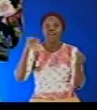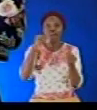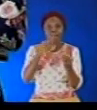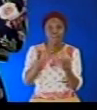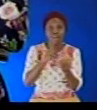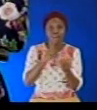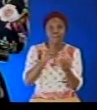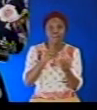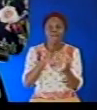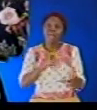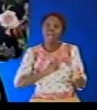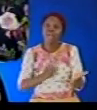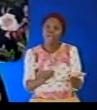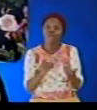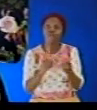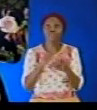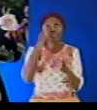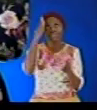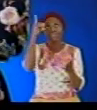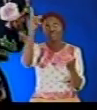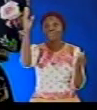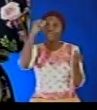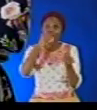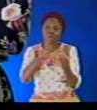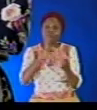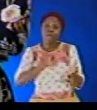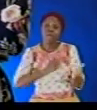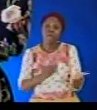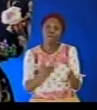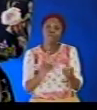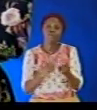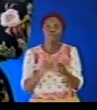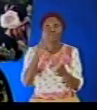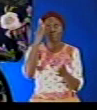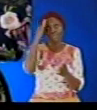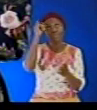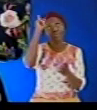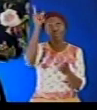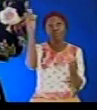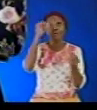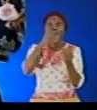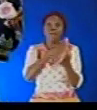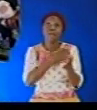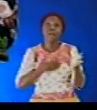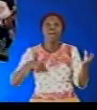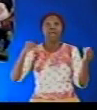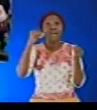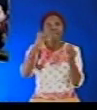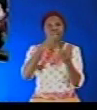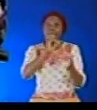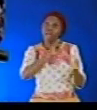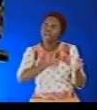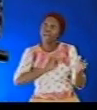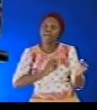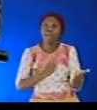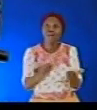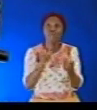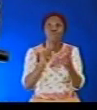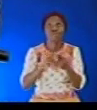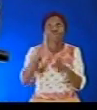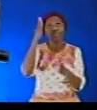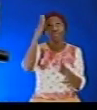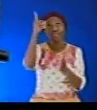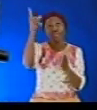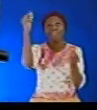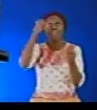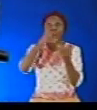more. I want to know You more. I want to know You more and more. I want to know You more. I want